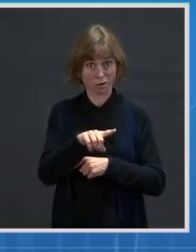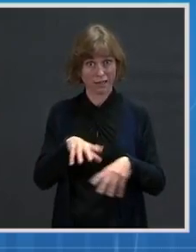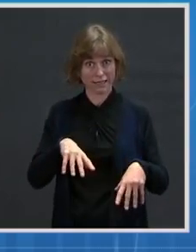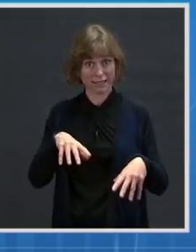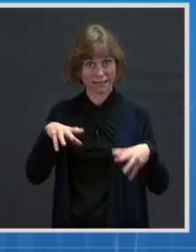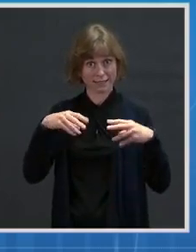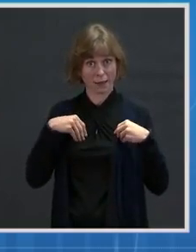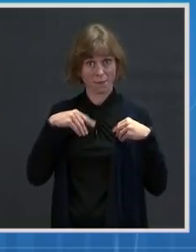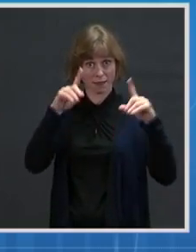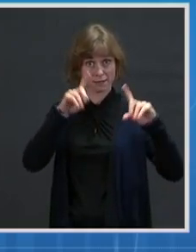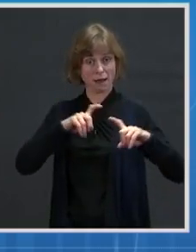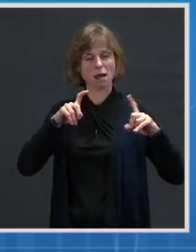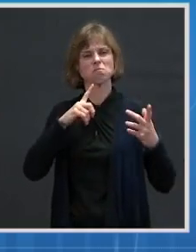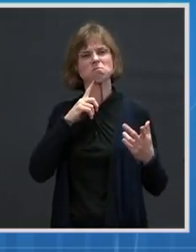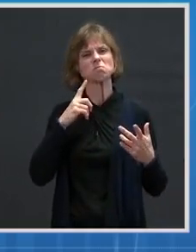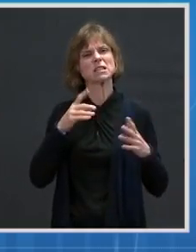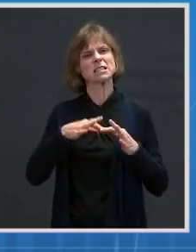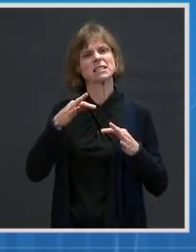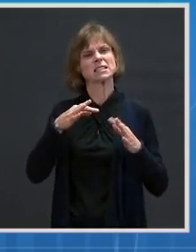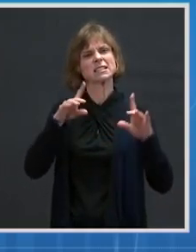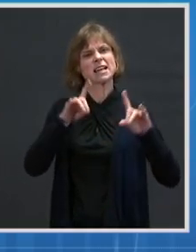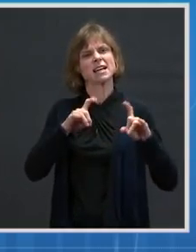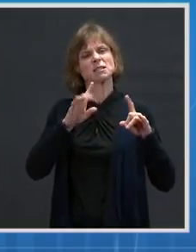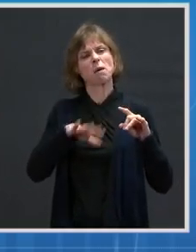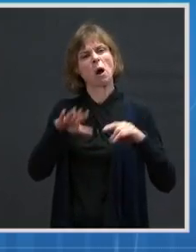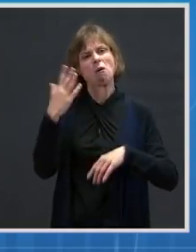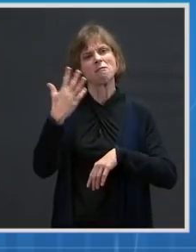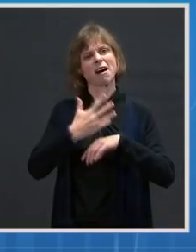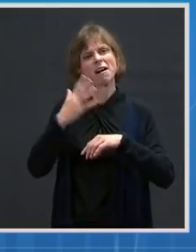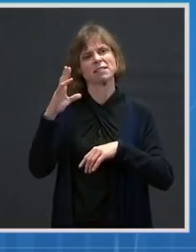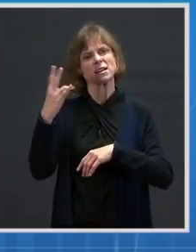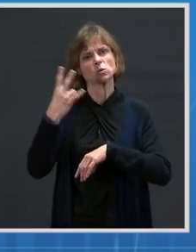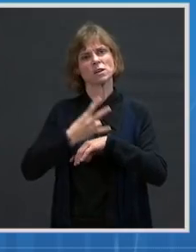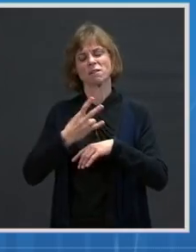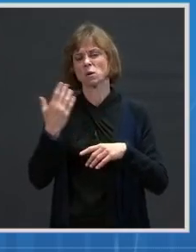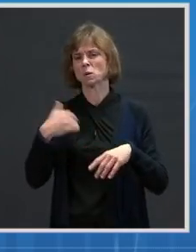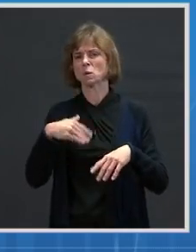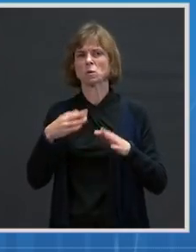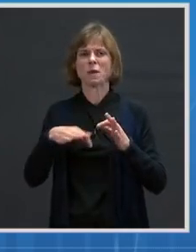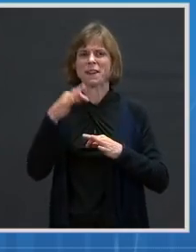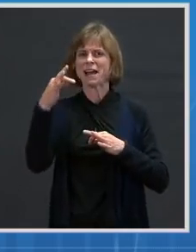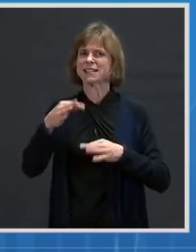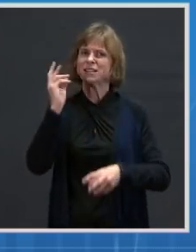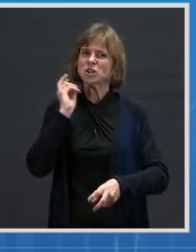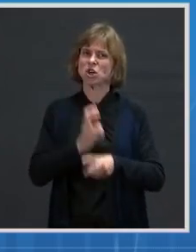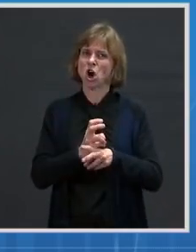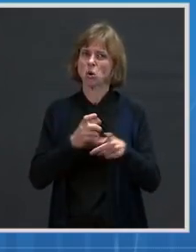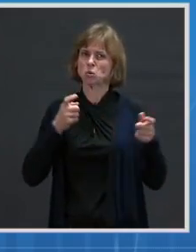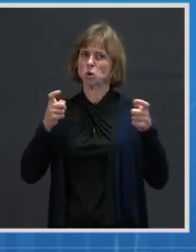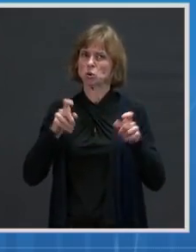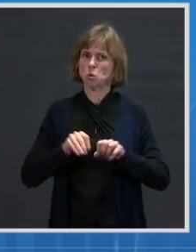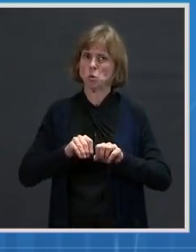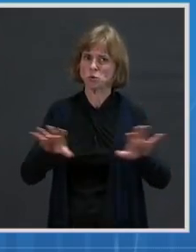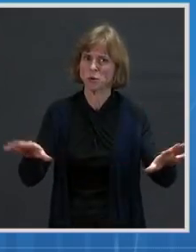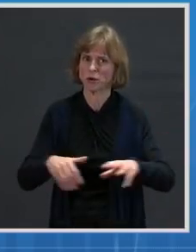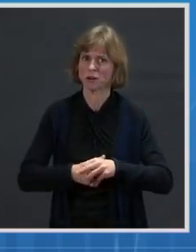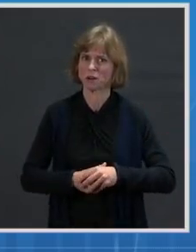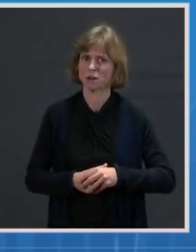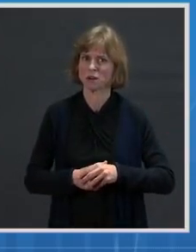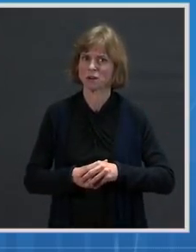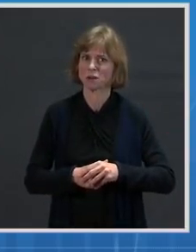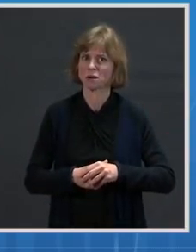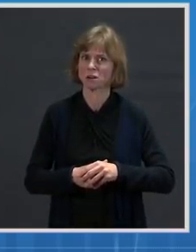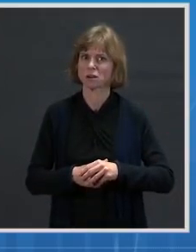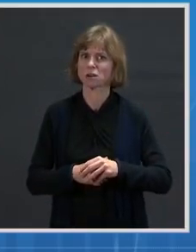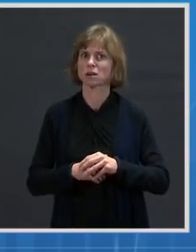7 days, a delay that makes it incredibly difficult to rapidly contain spread. These findings highlight an additional